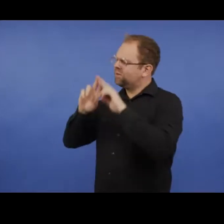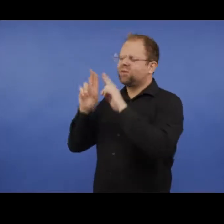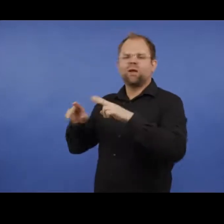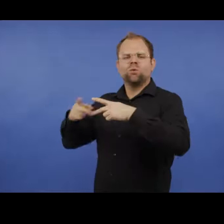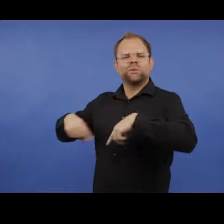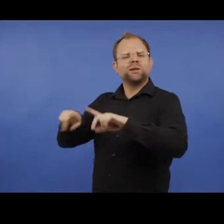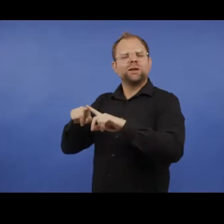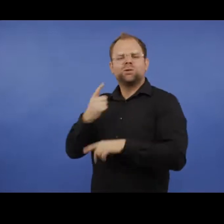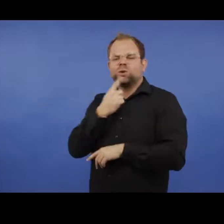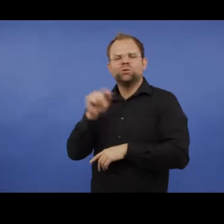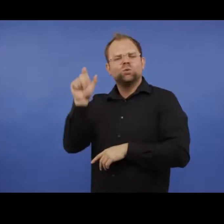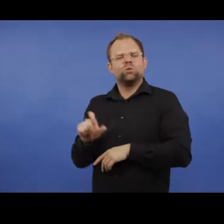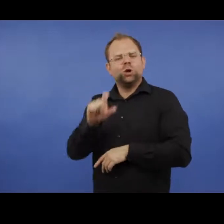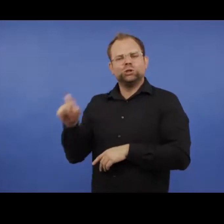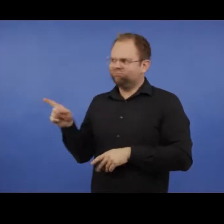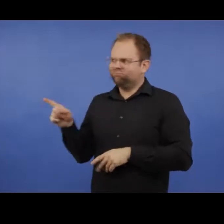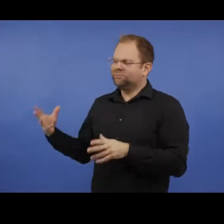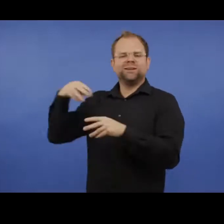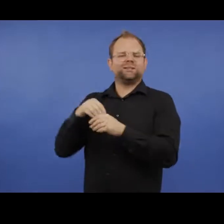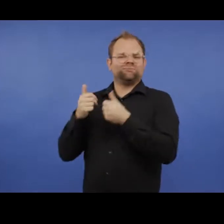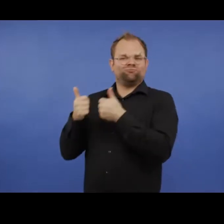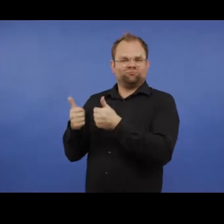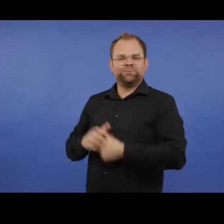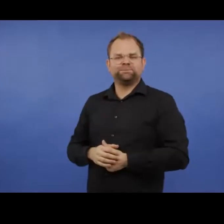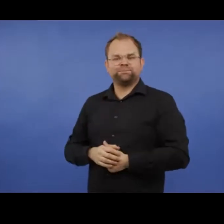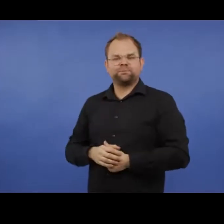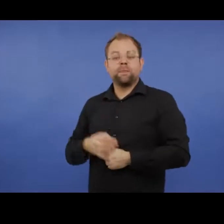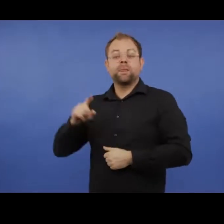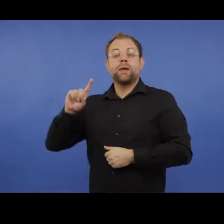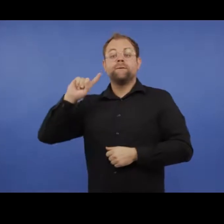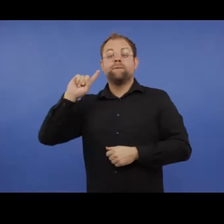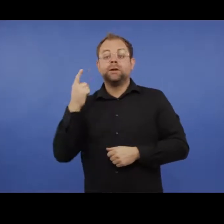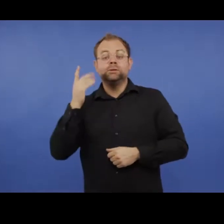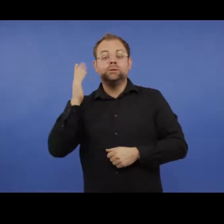very welcome. And last but not least, to try and broaden our